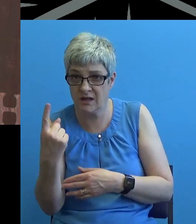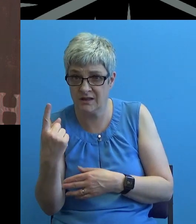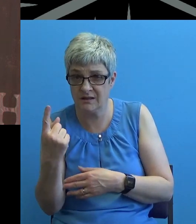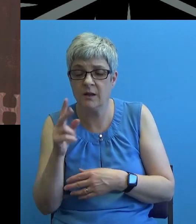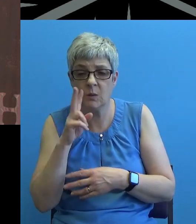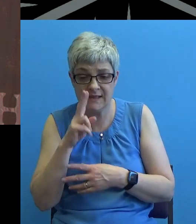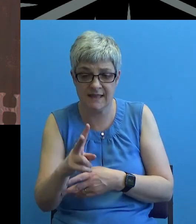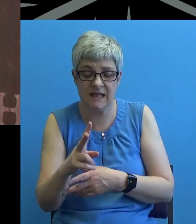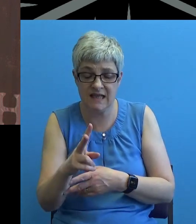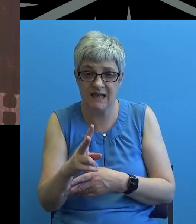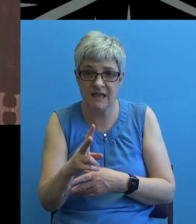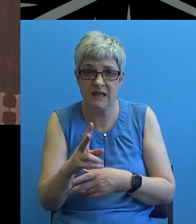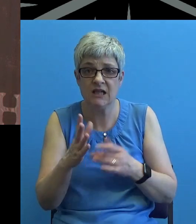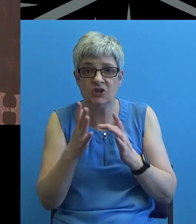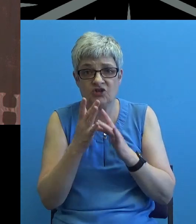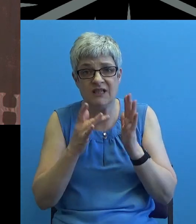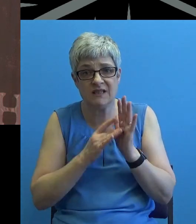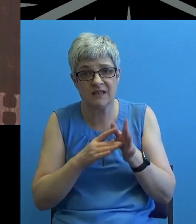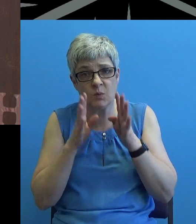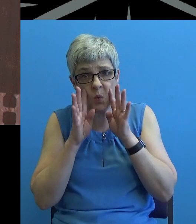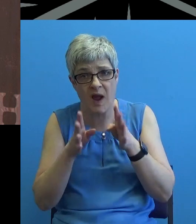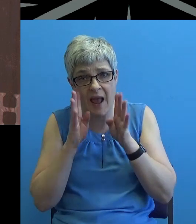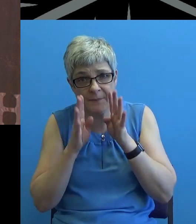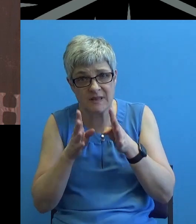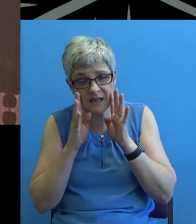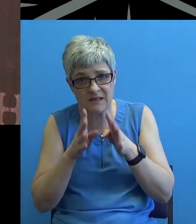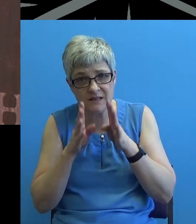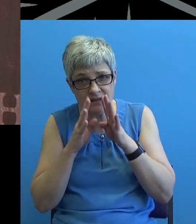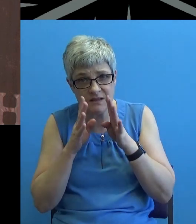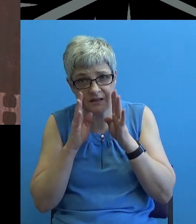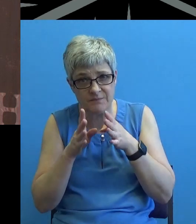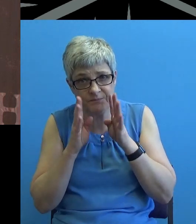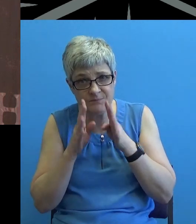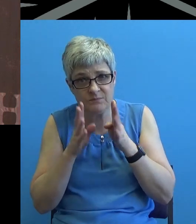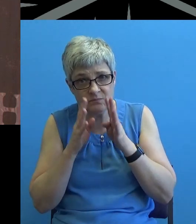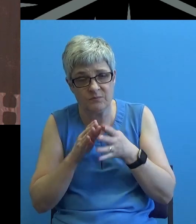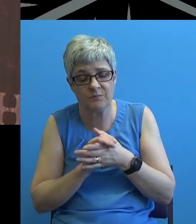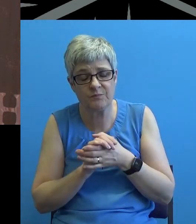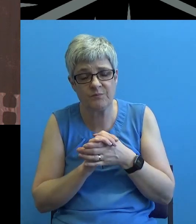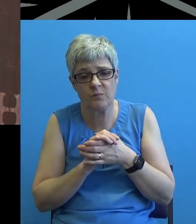that he wept over the city.